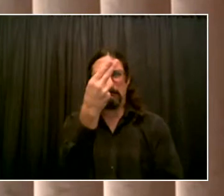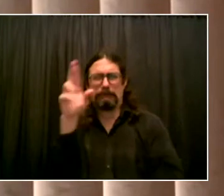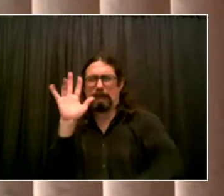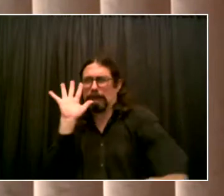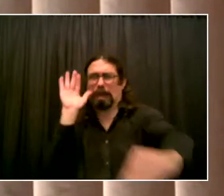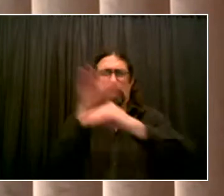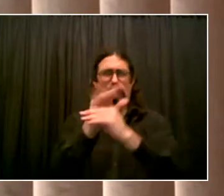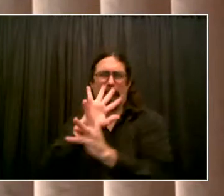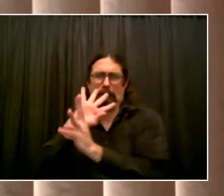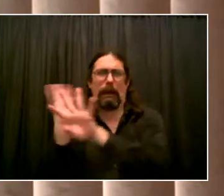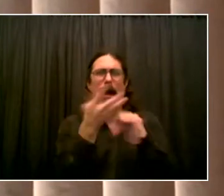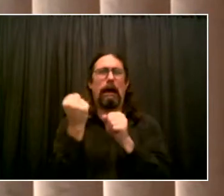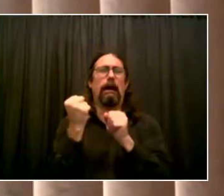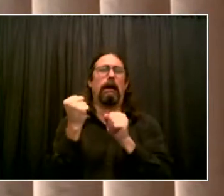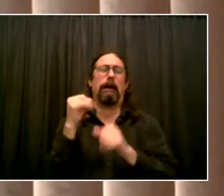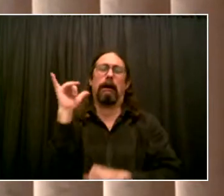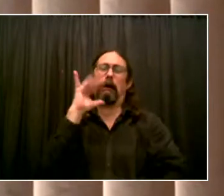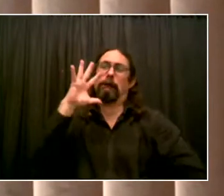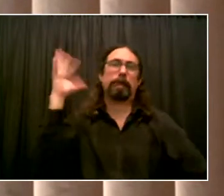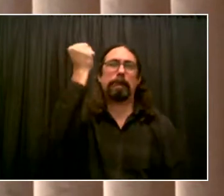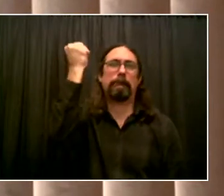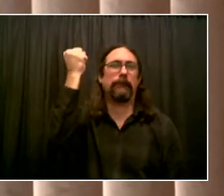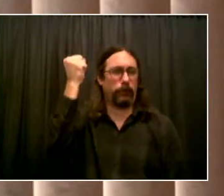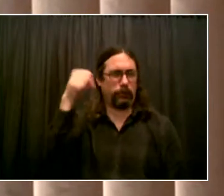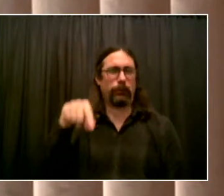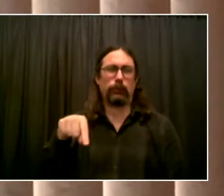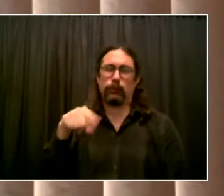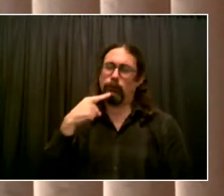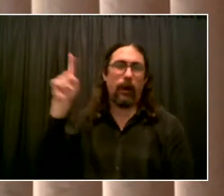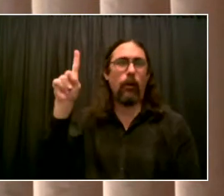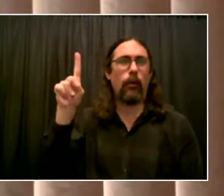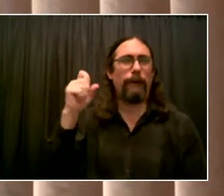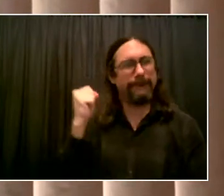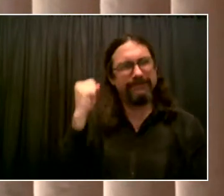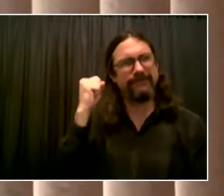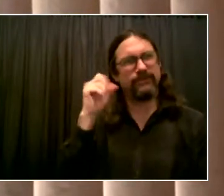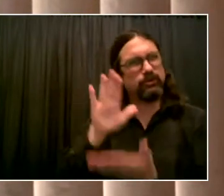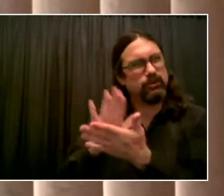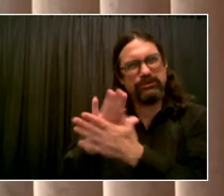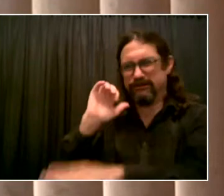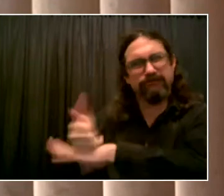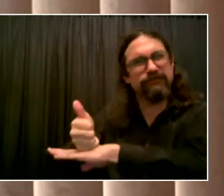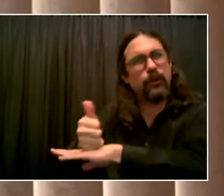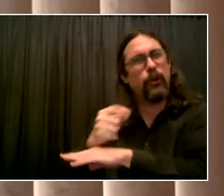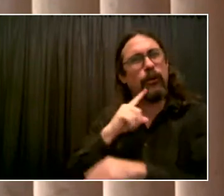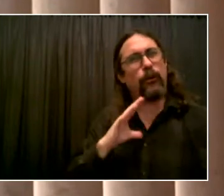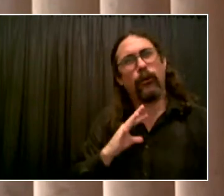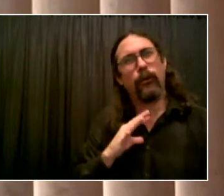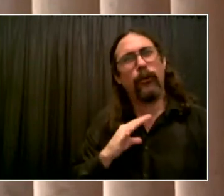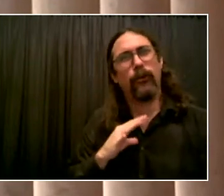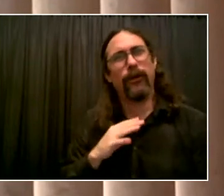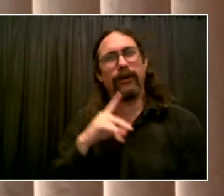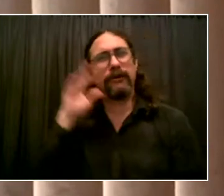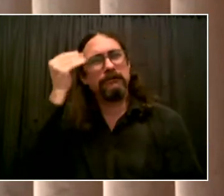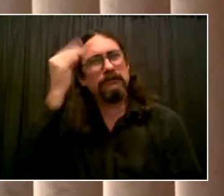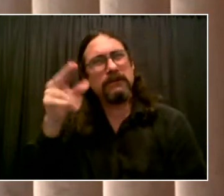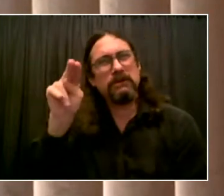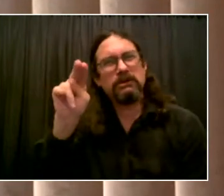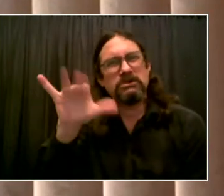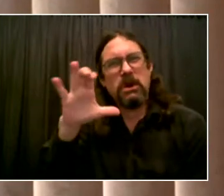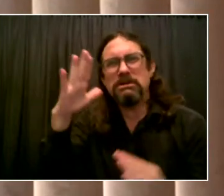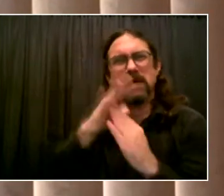are the greatest city in the world. We have the greatest talent in the world. We should not have to